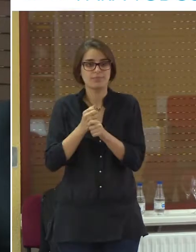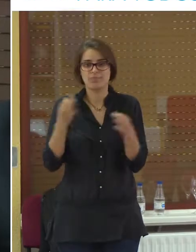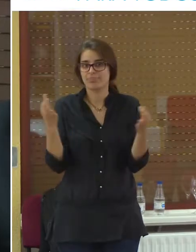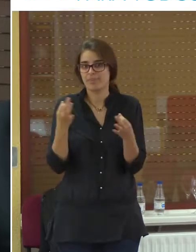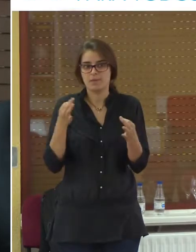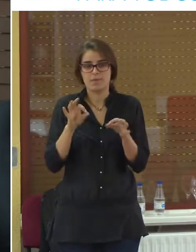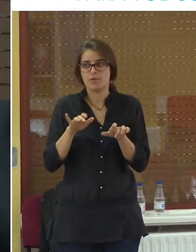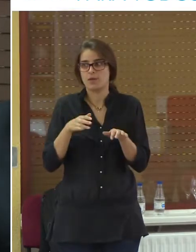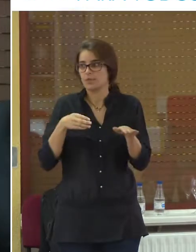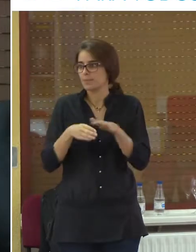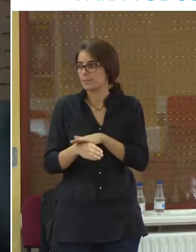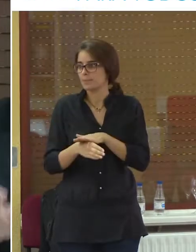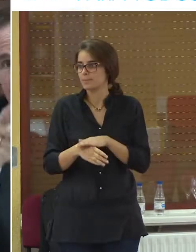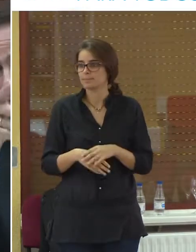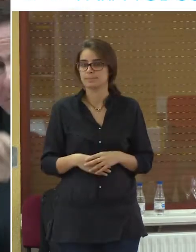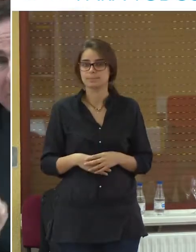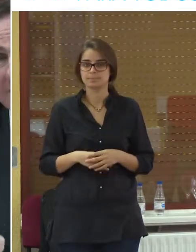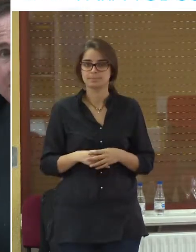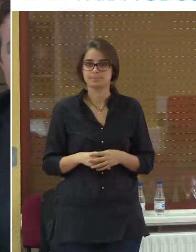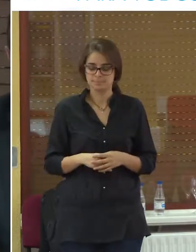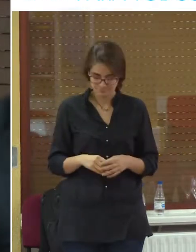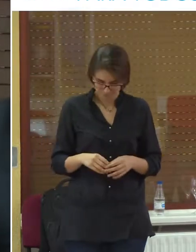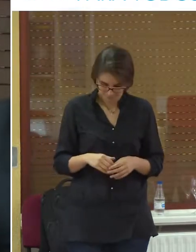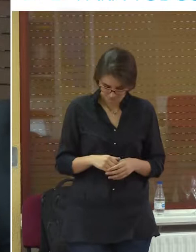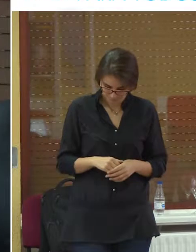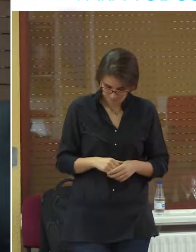to access it from the computer.